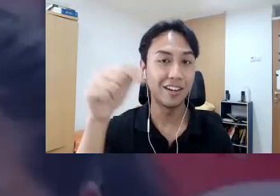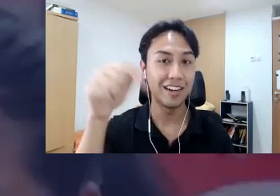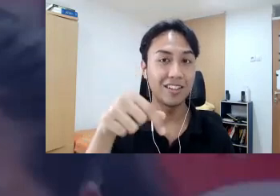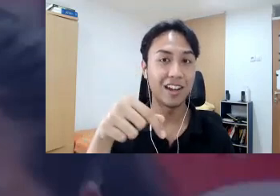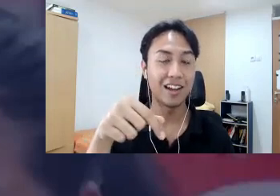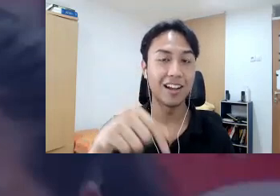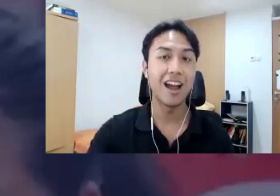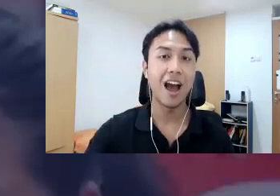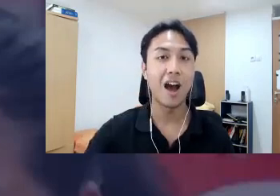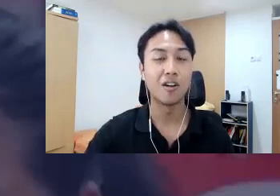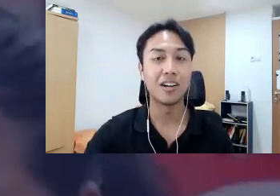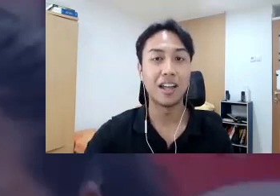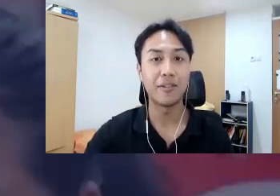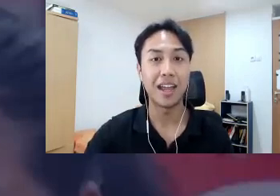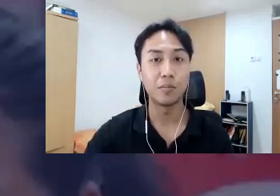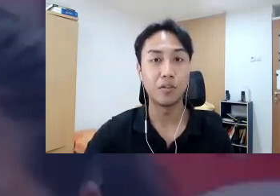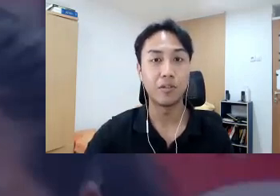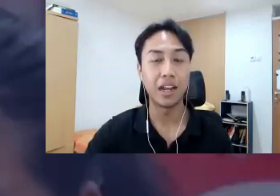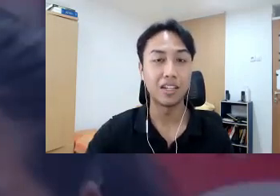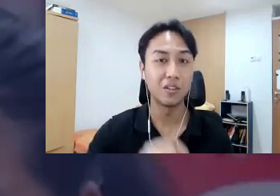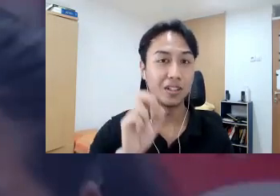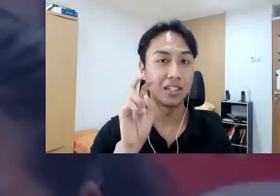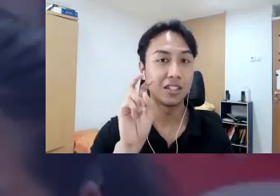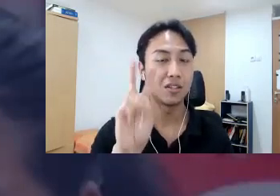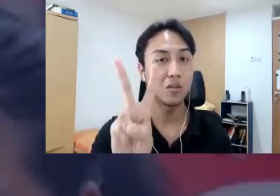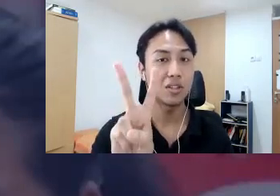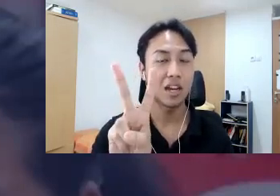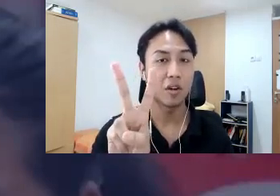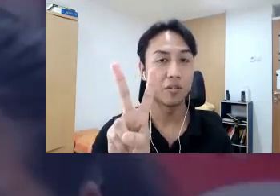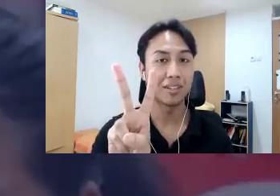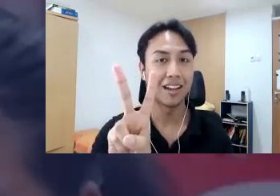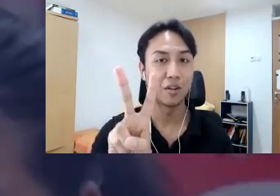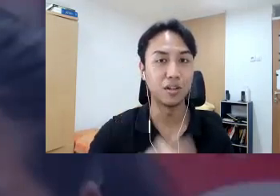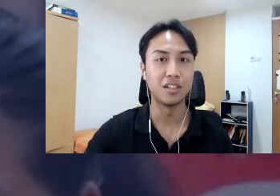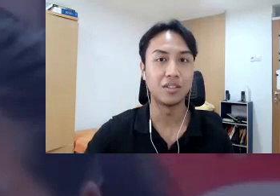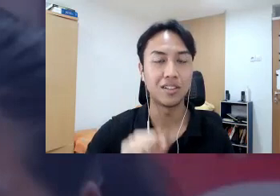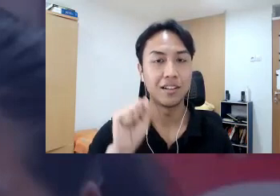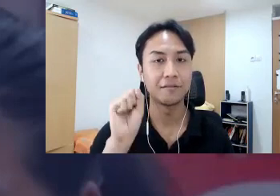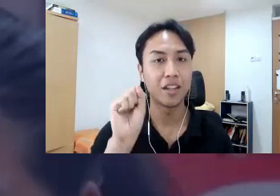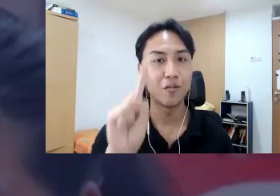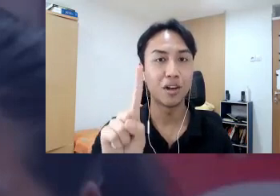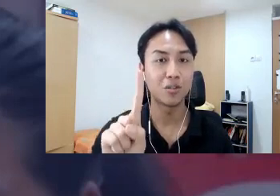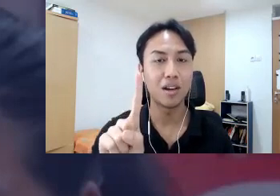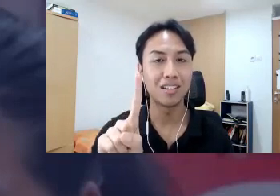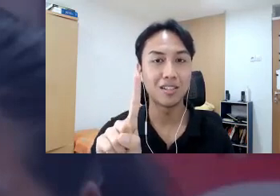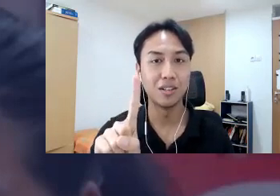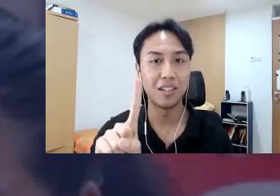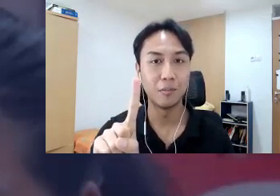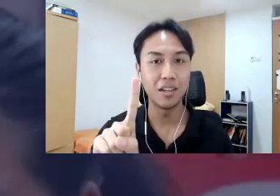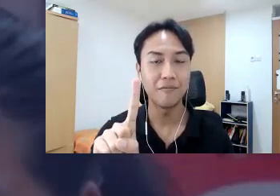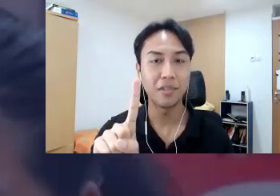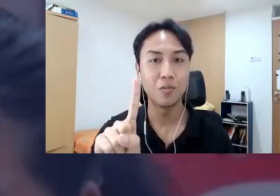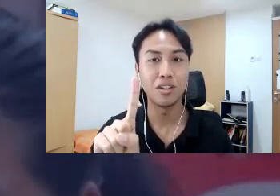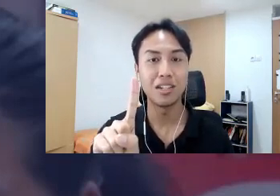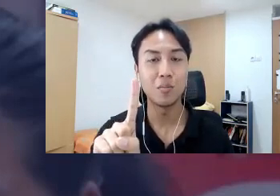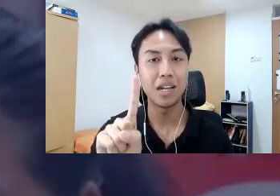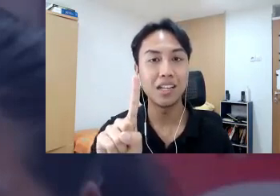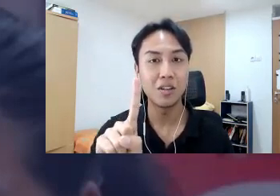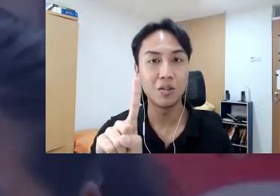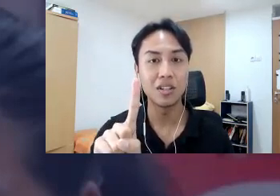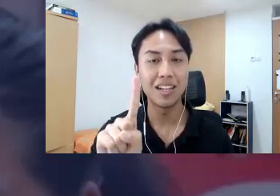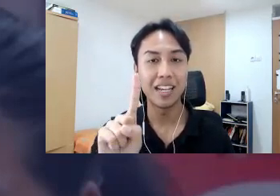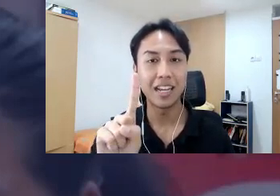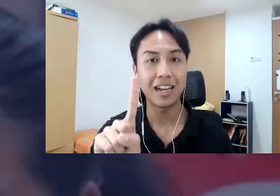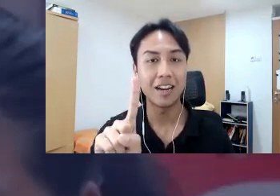that in Indonesia, our deaf and mute friend uses two types of sign languages. First one is called SIBI, which is